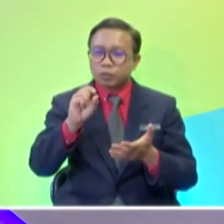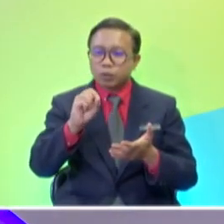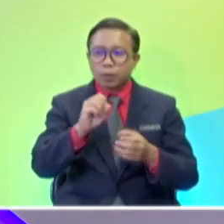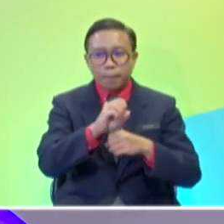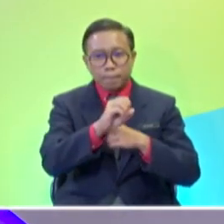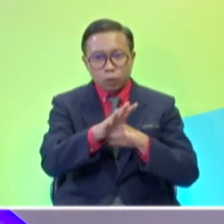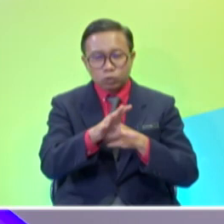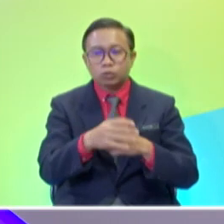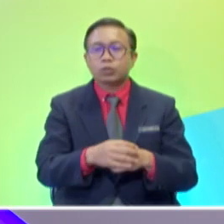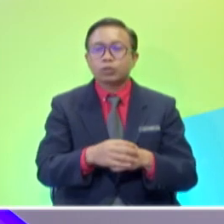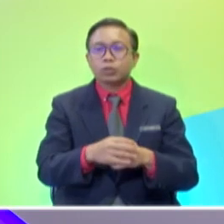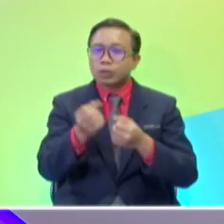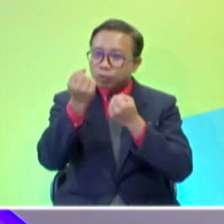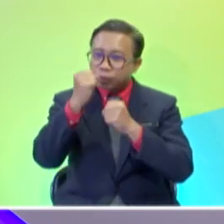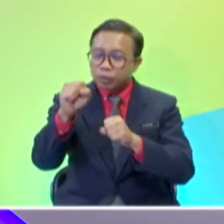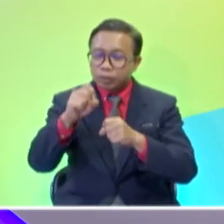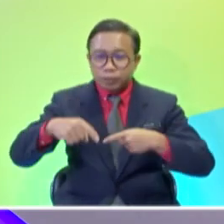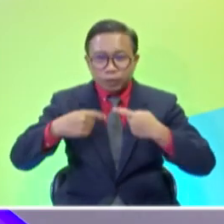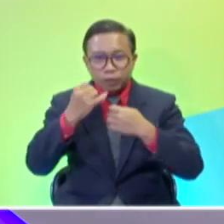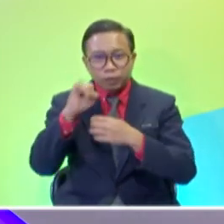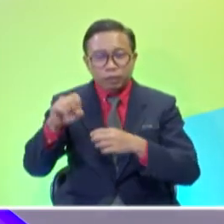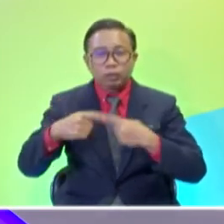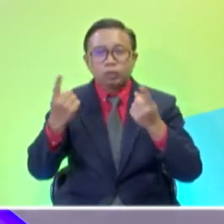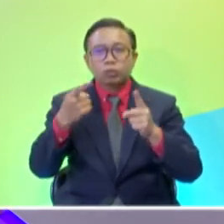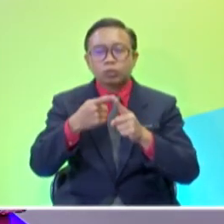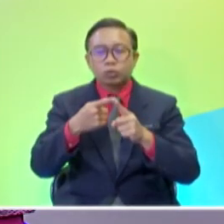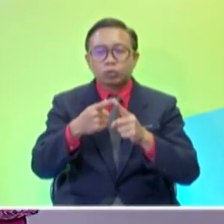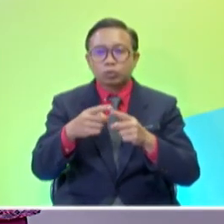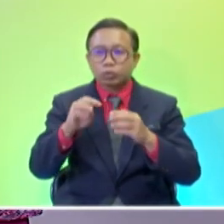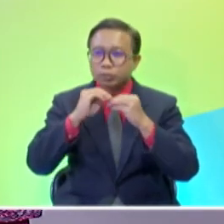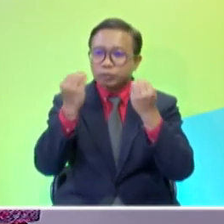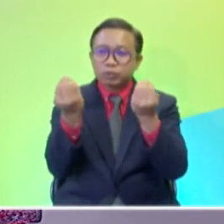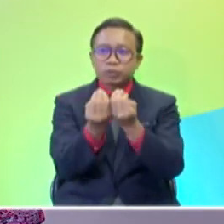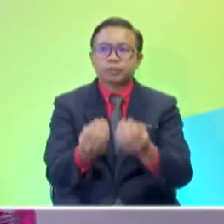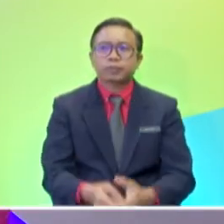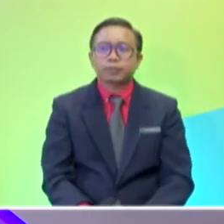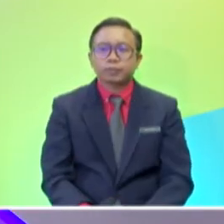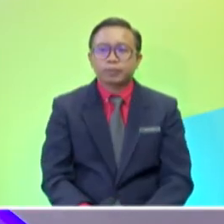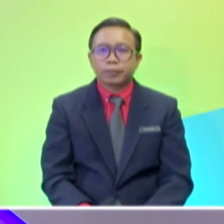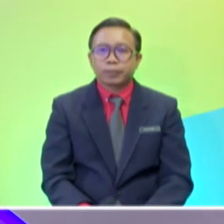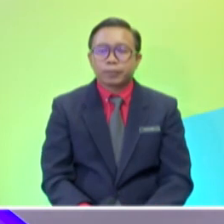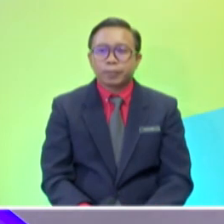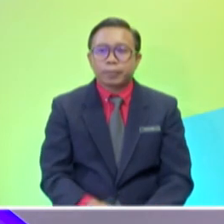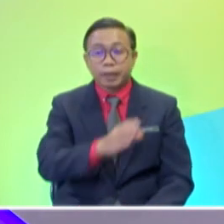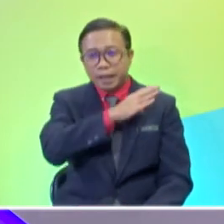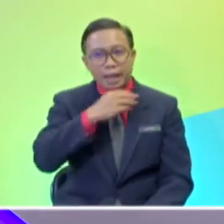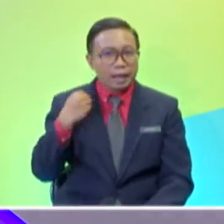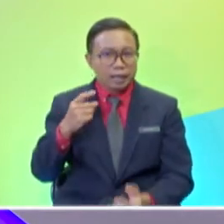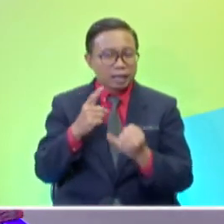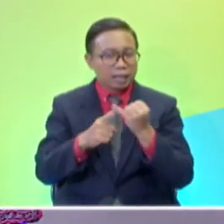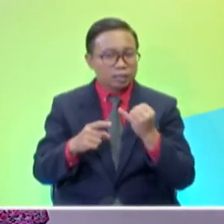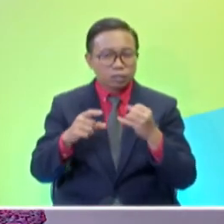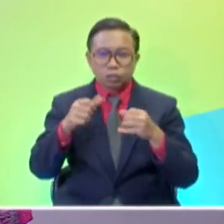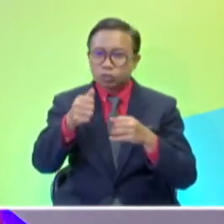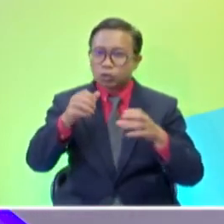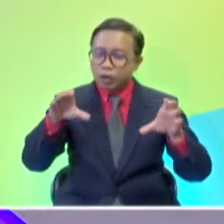you're preparing to go to the museum. All right? And the last one, what you haven't